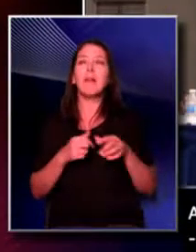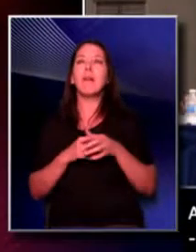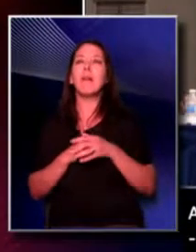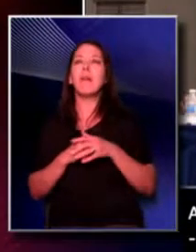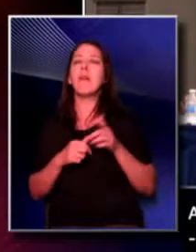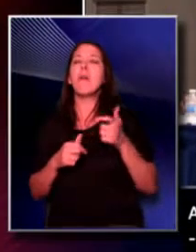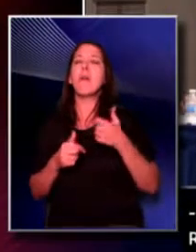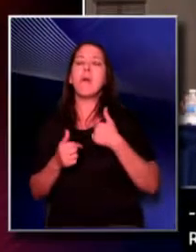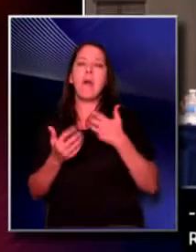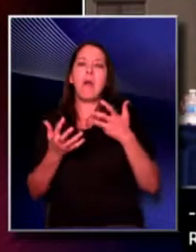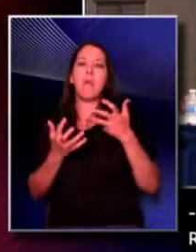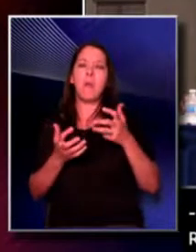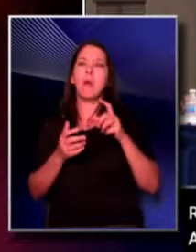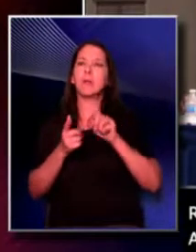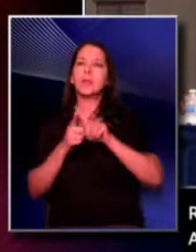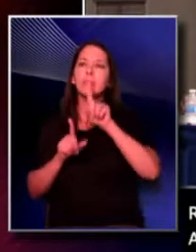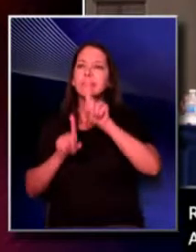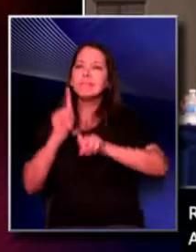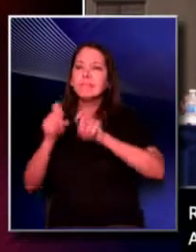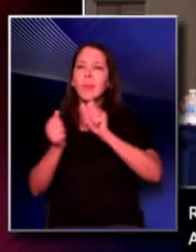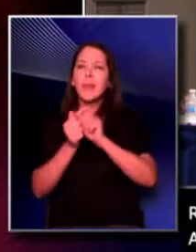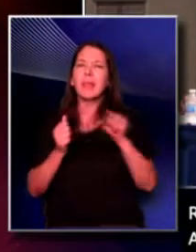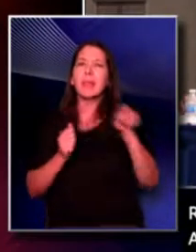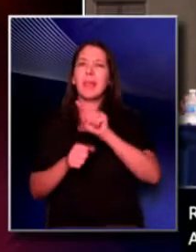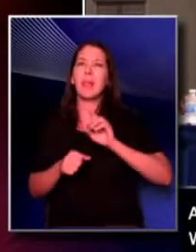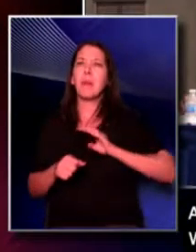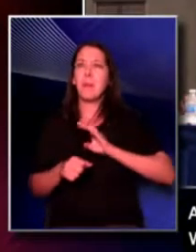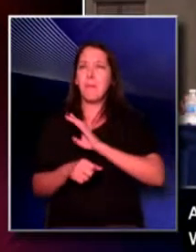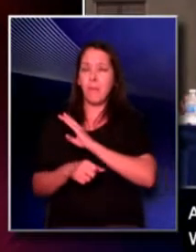would like to follow up with you on that.